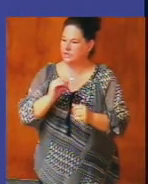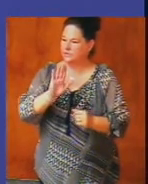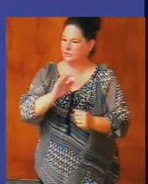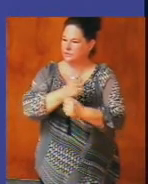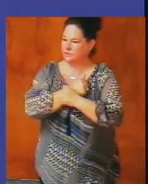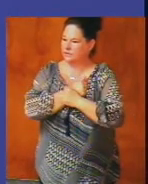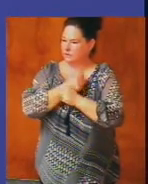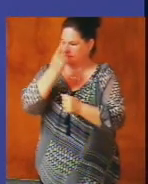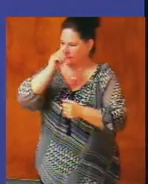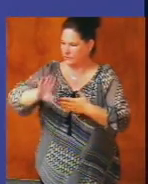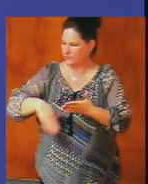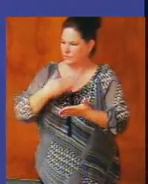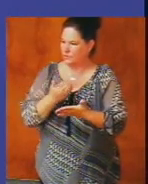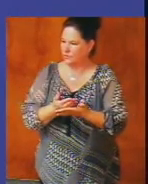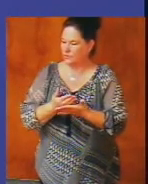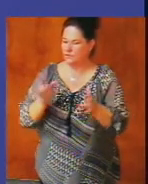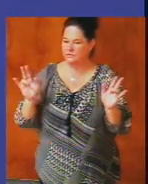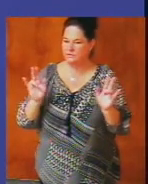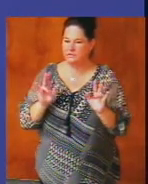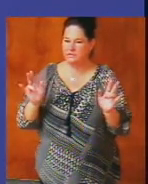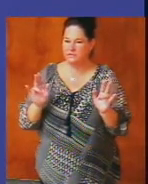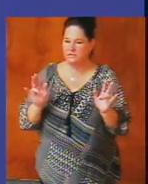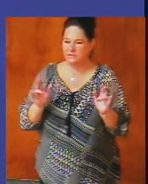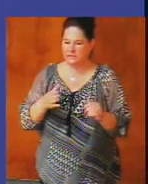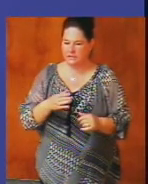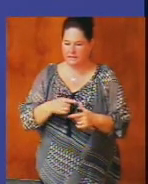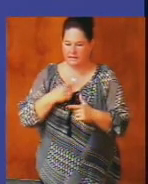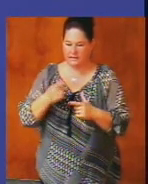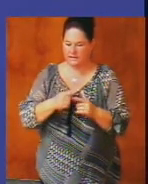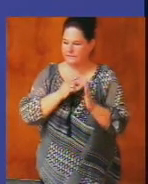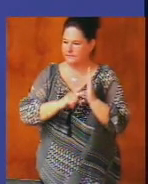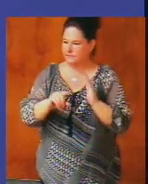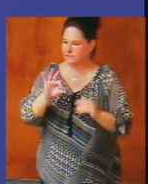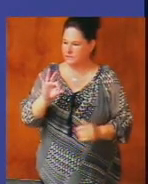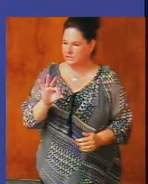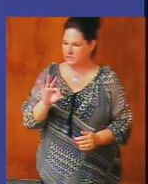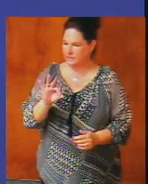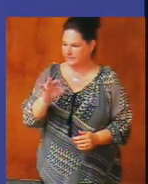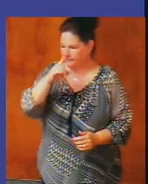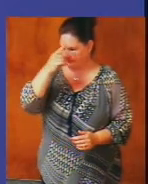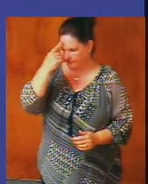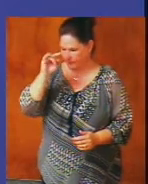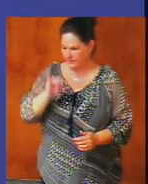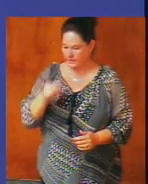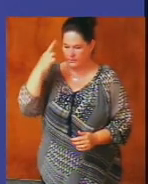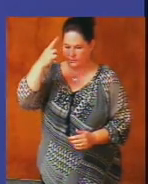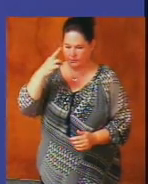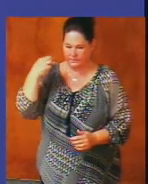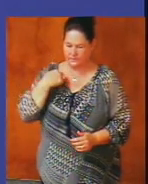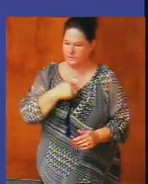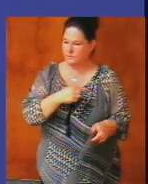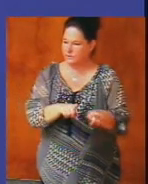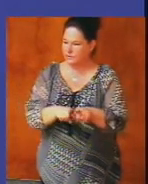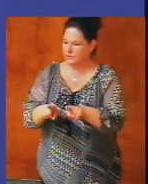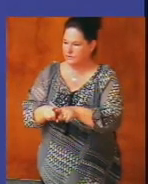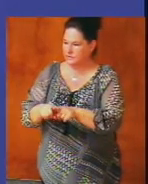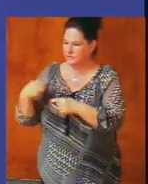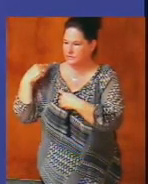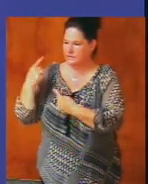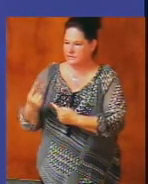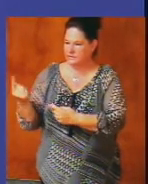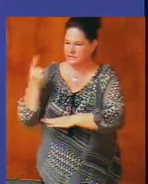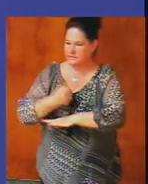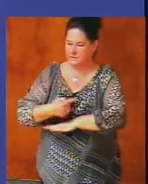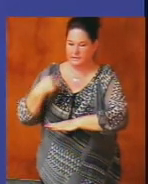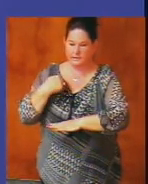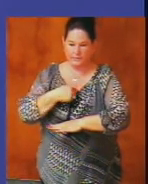love for all the saints," and then in verse 9, "For this reason we also, since the day we heard